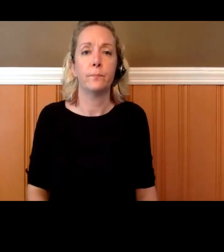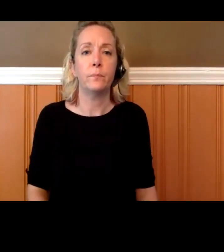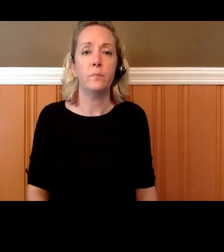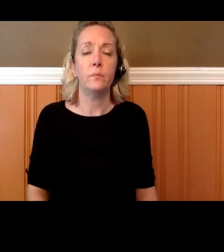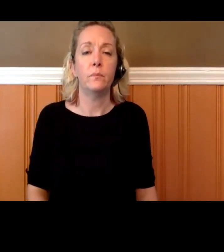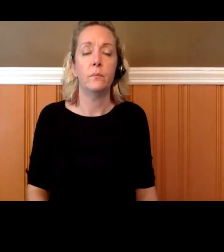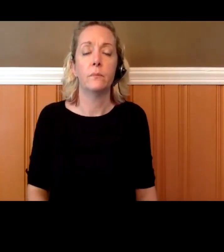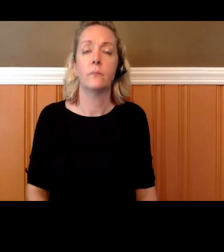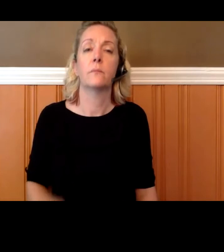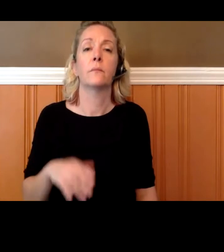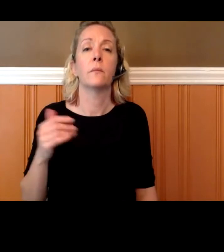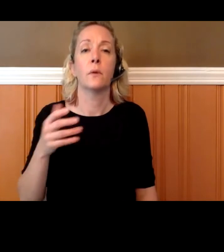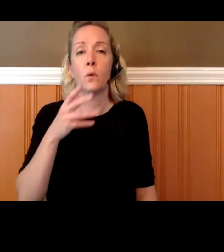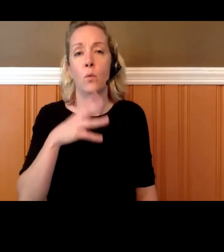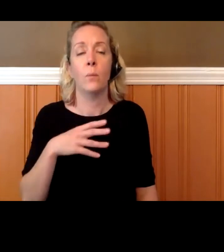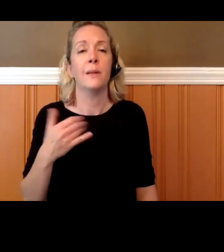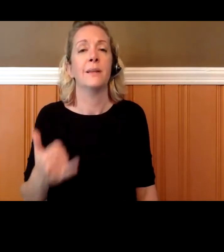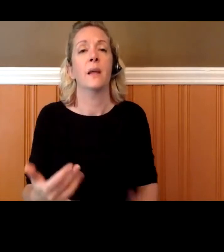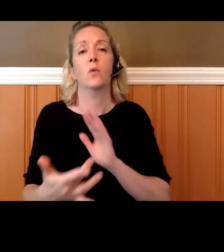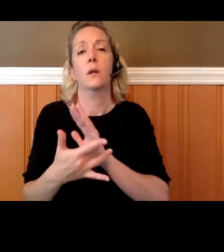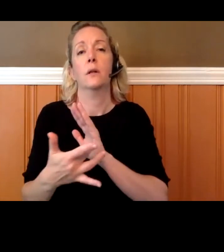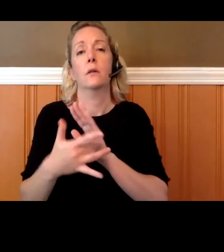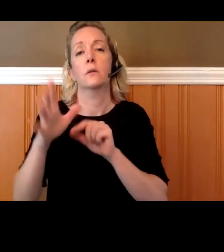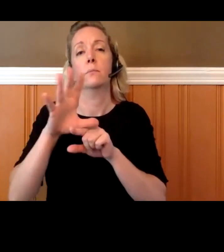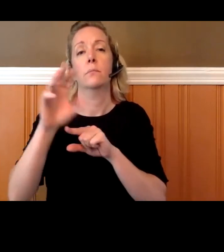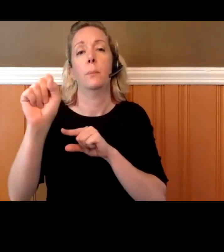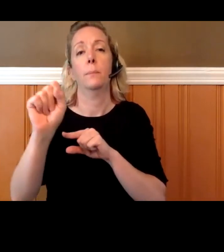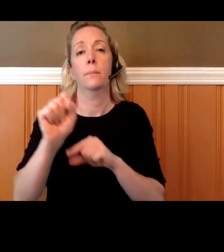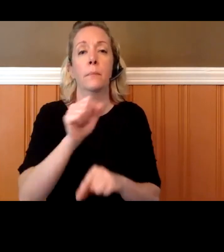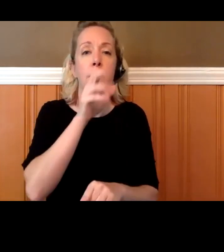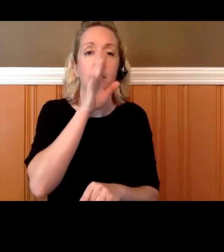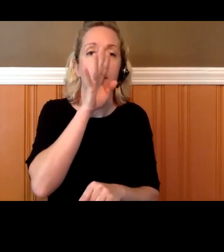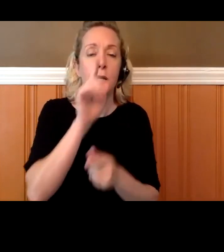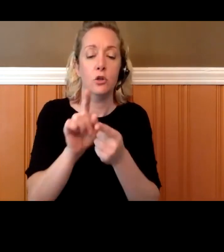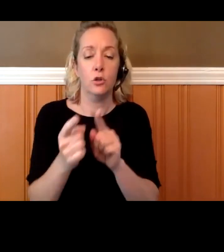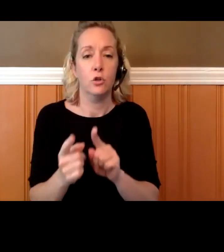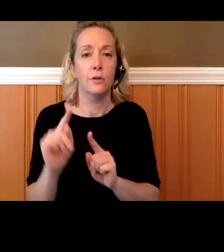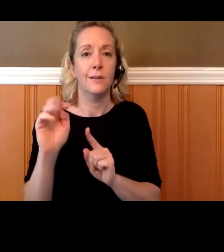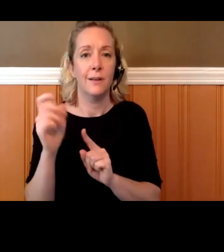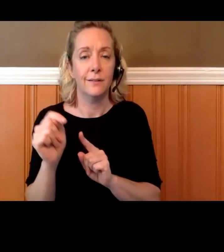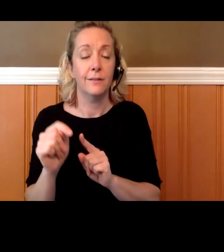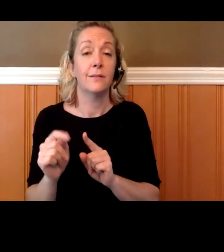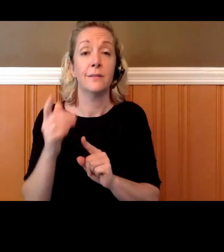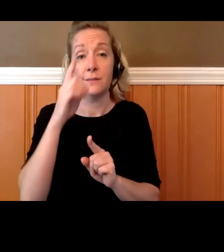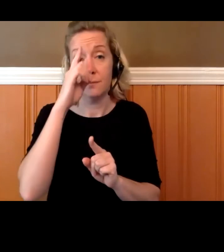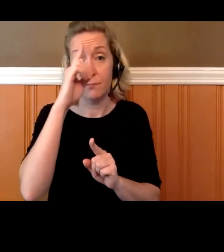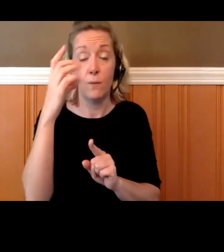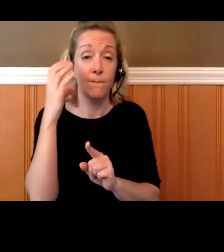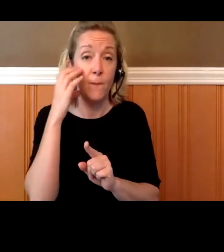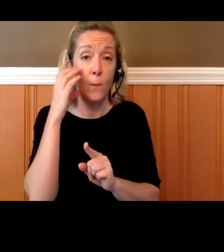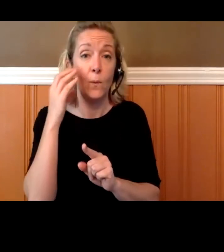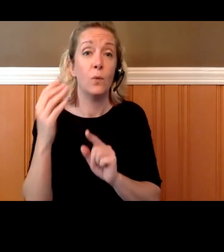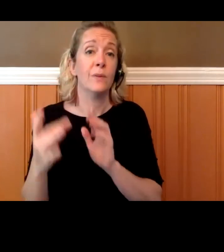a lot of speech to text things that are out there and available. The smartphones and the new technology have made